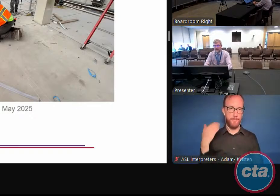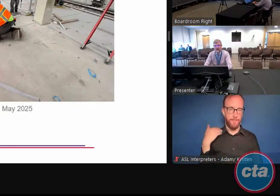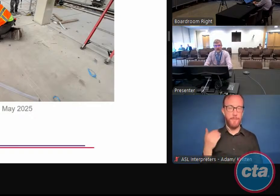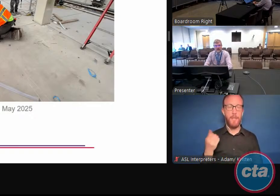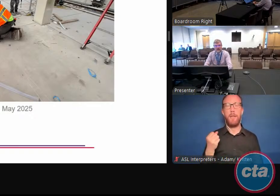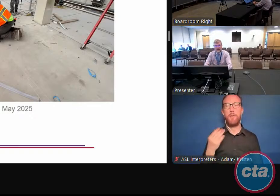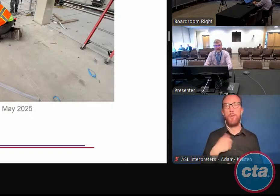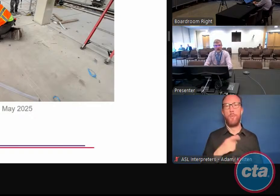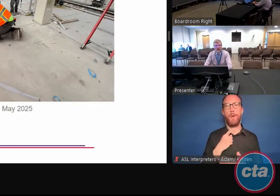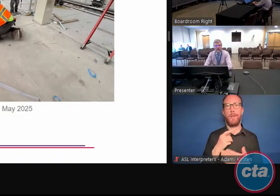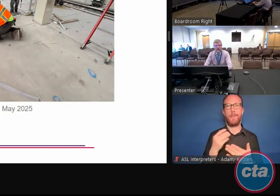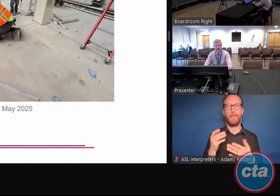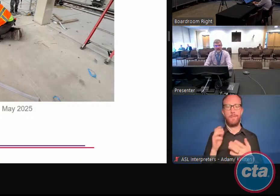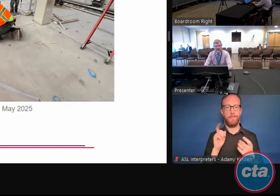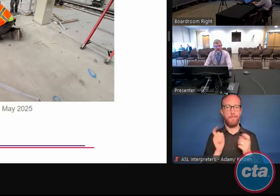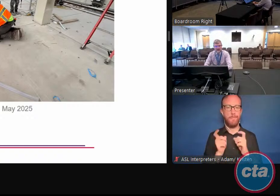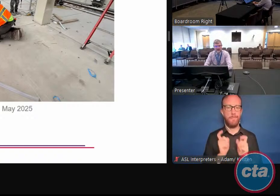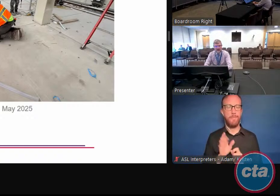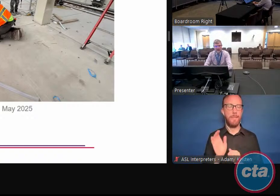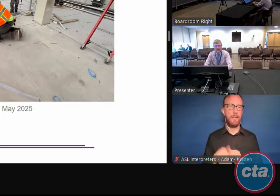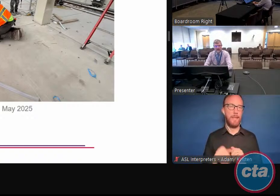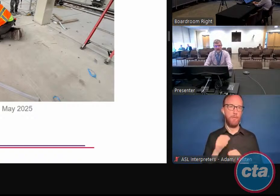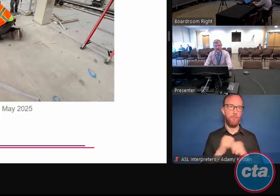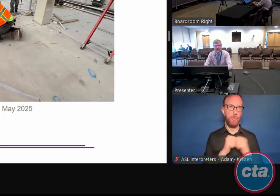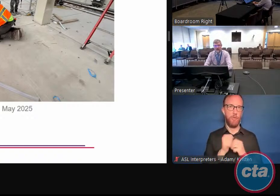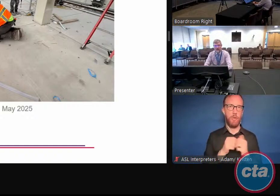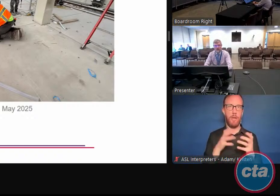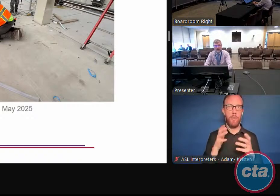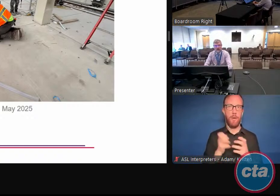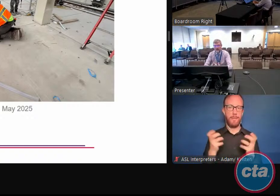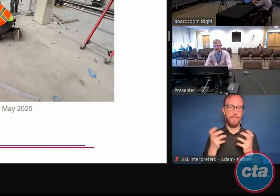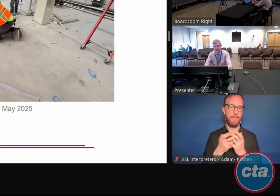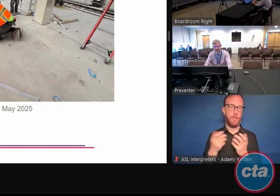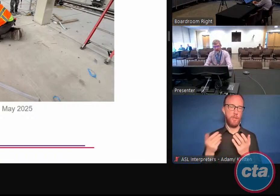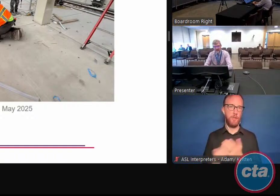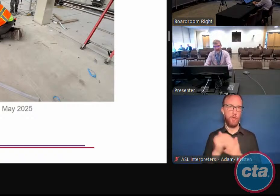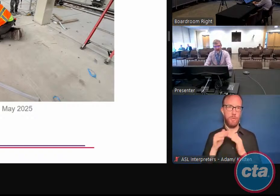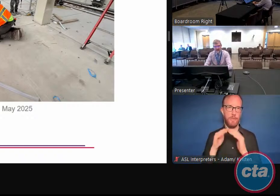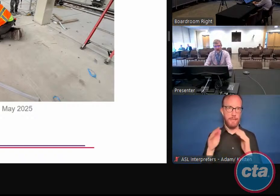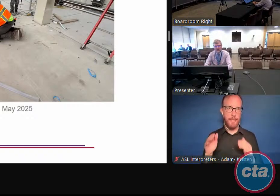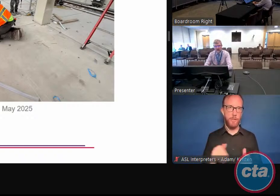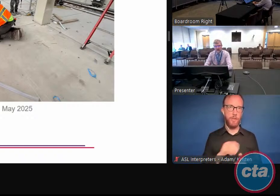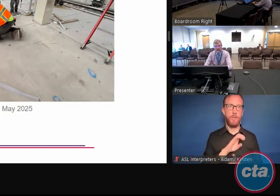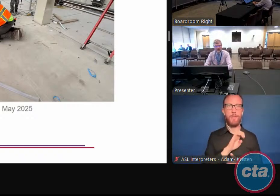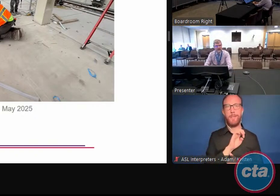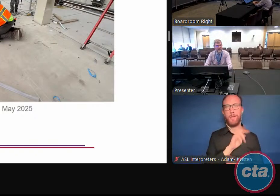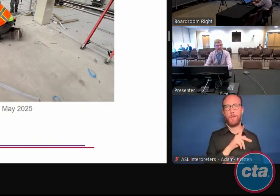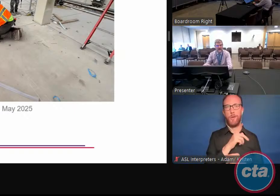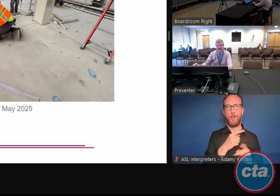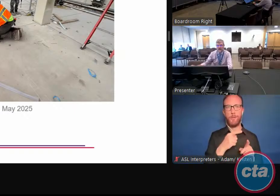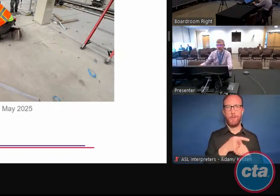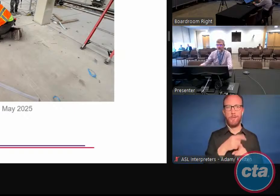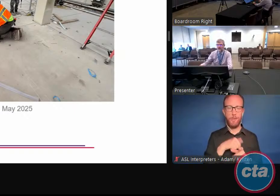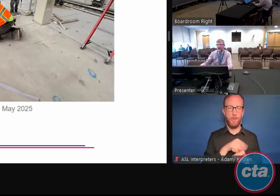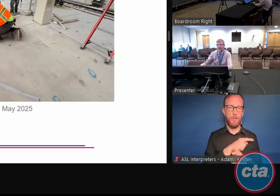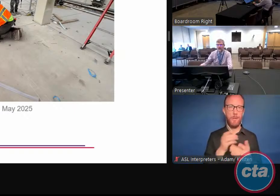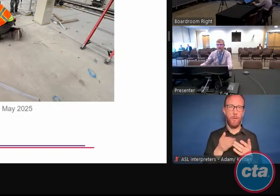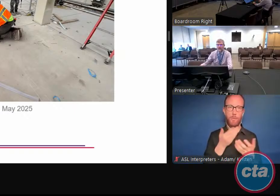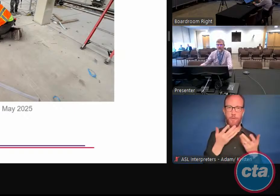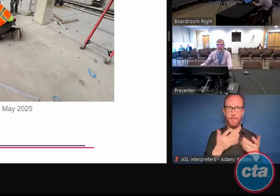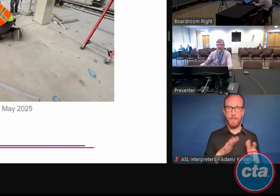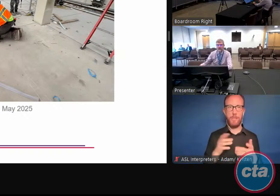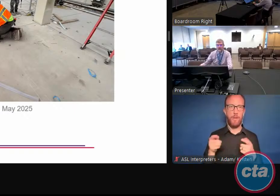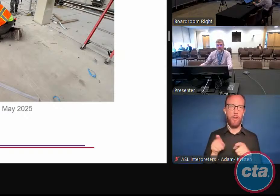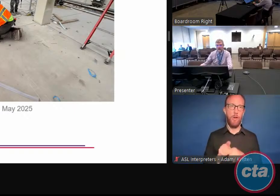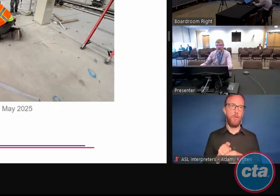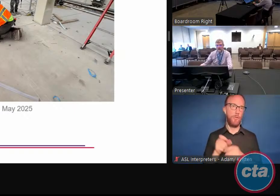track structure. We look to cut that over with the new stations. We've just completed a bunch of work in the Clark Junction area, as I mentioned, and we're really close to the end of the signal project as well.